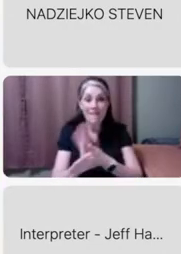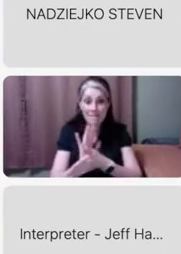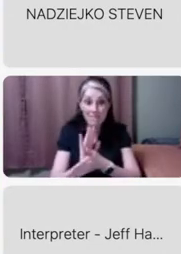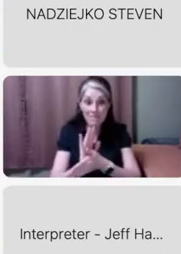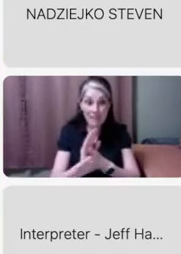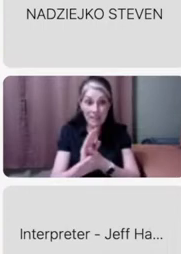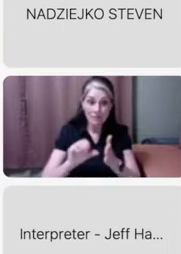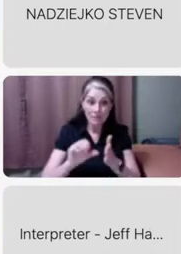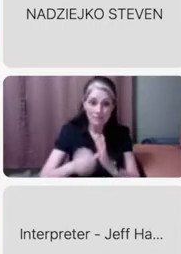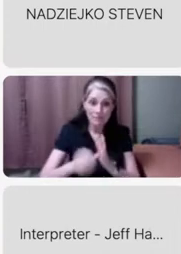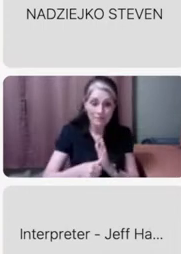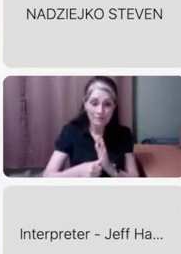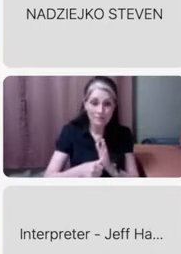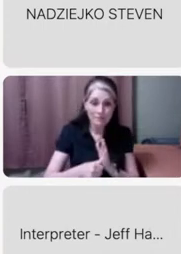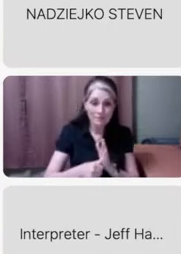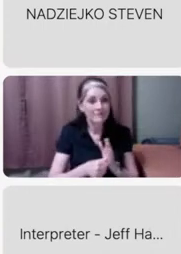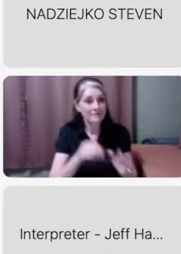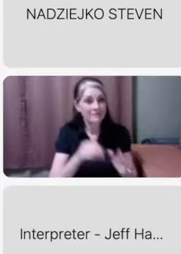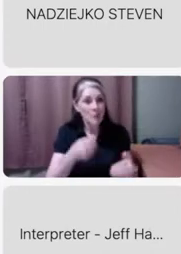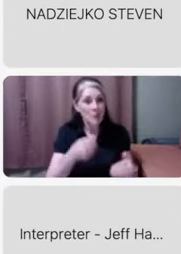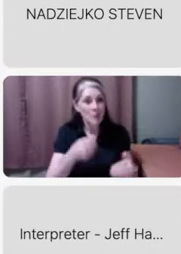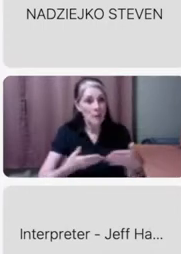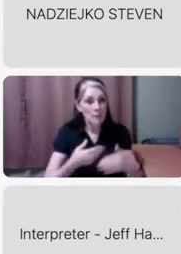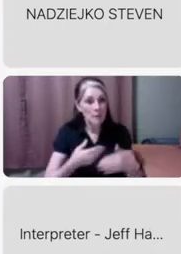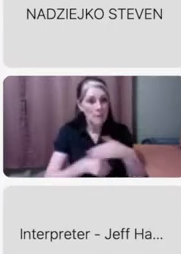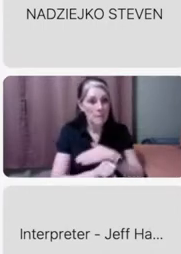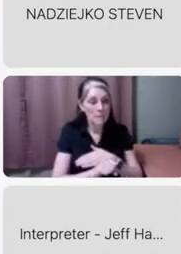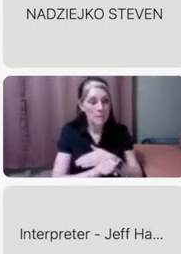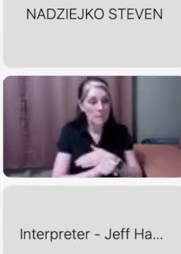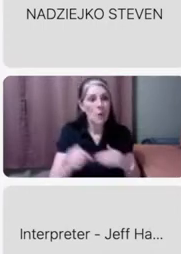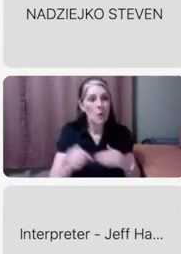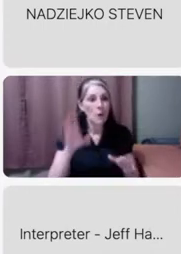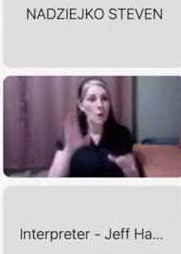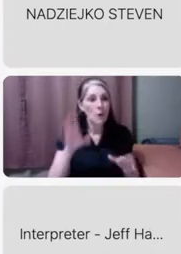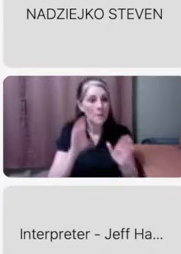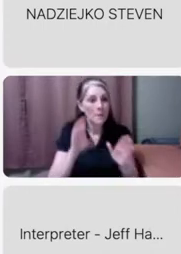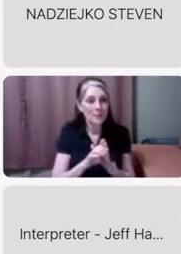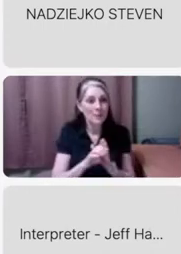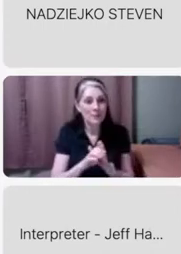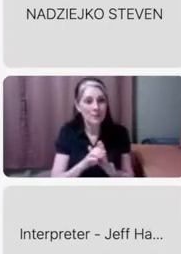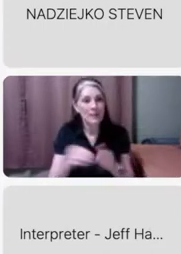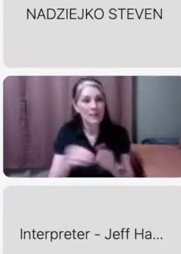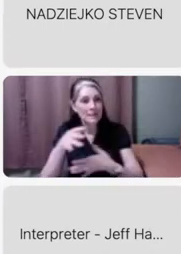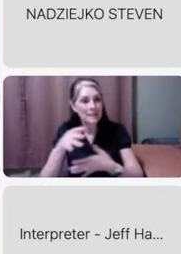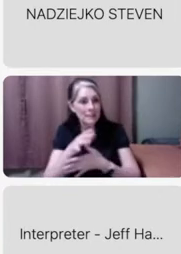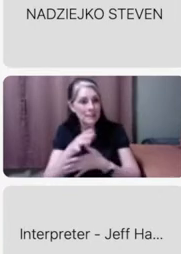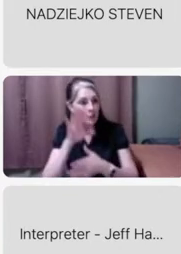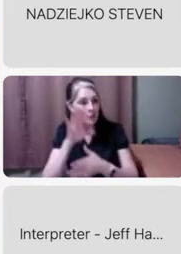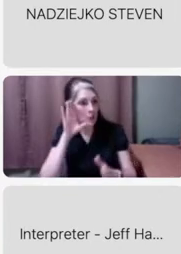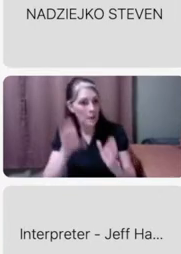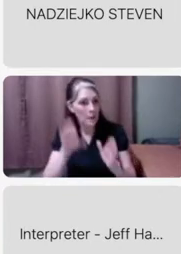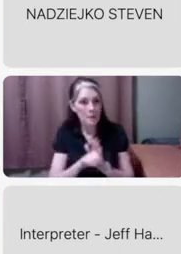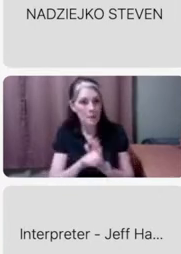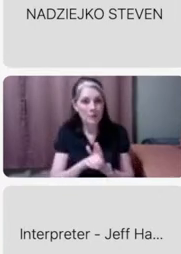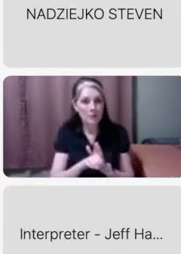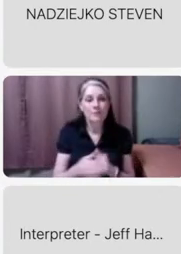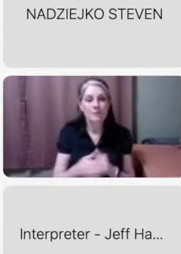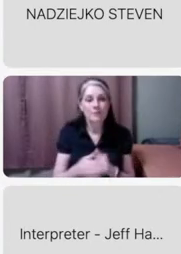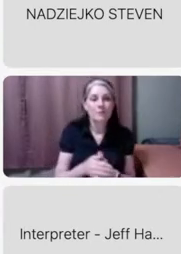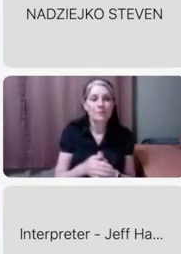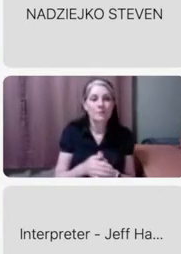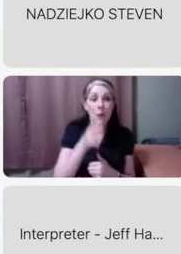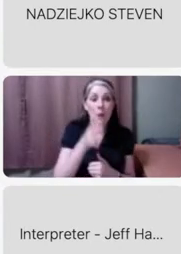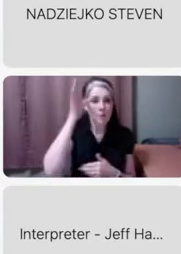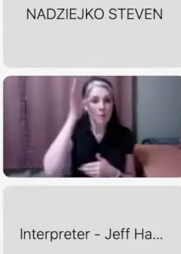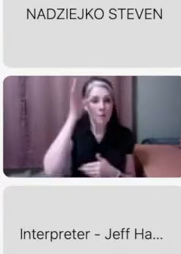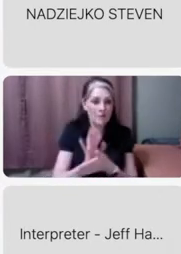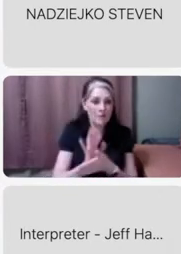picture slideshow a keynote speaker parent tribute video grapples for extra